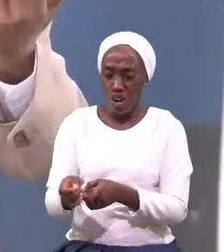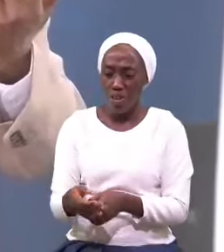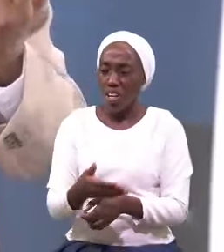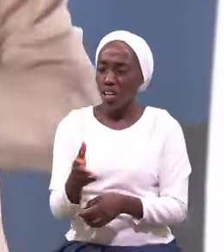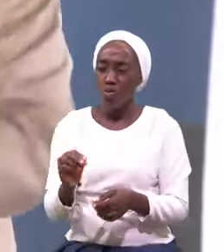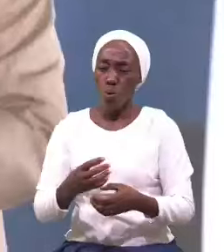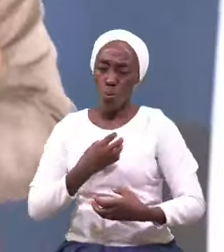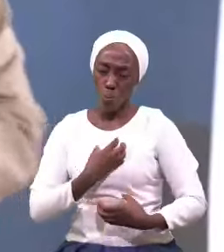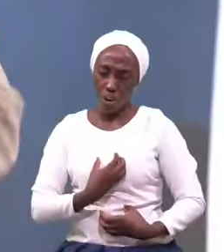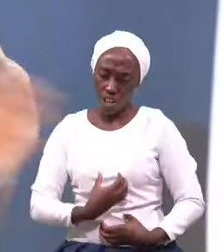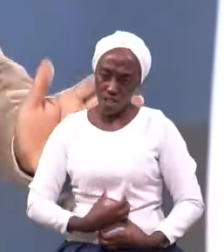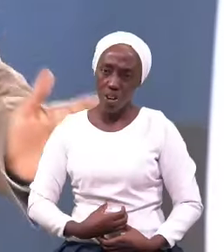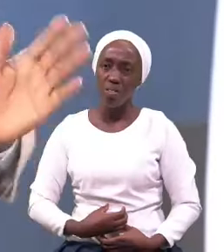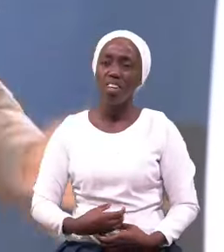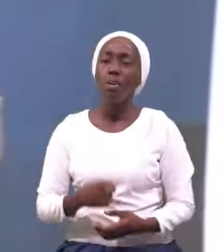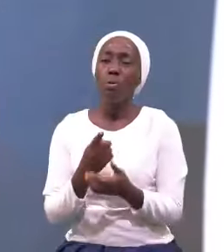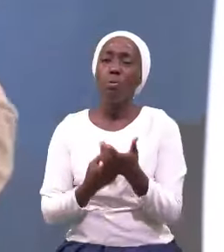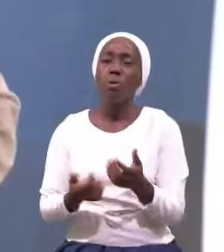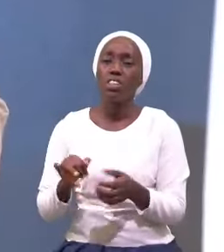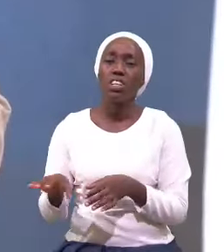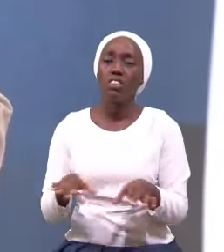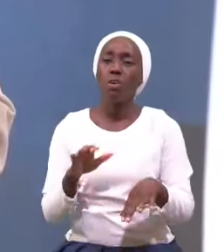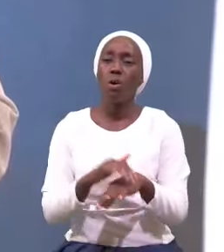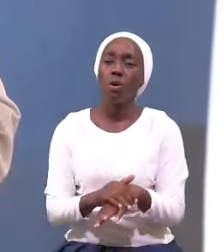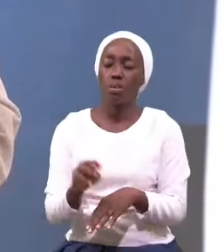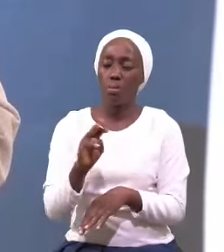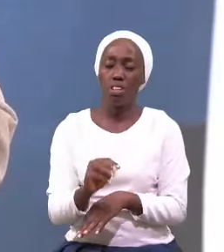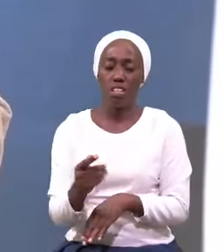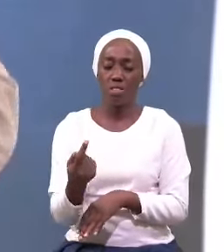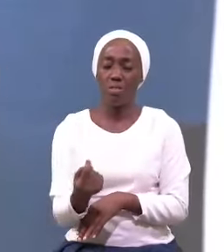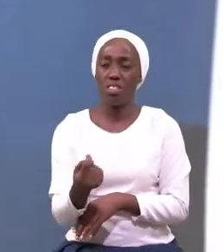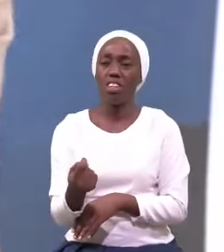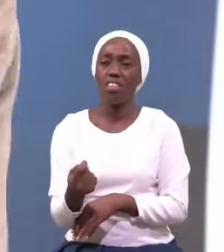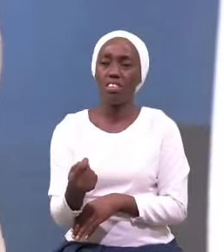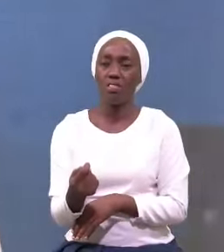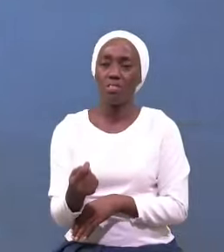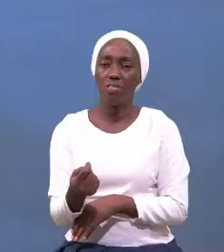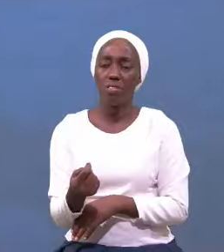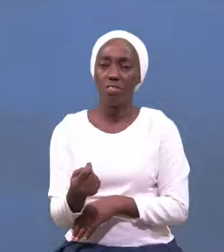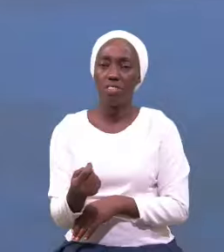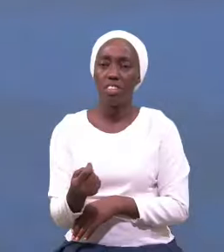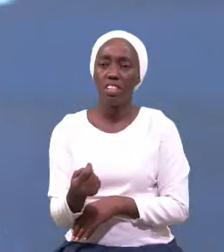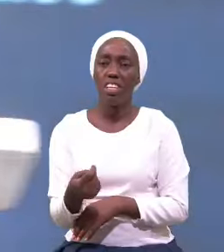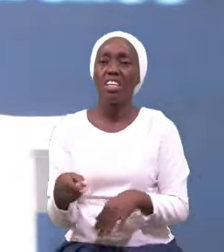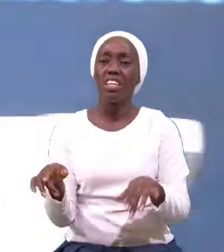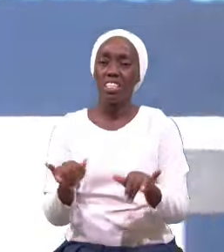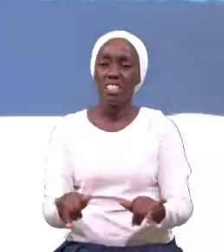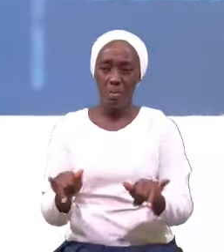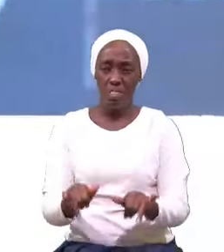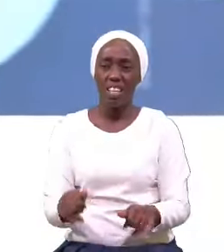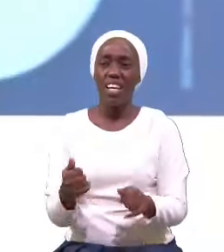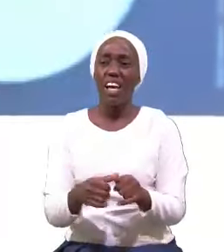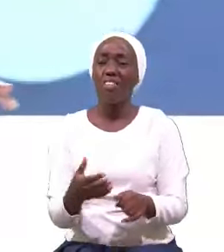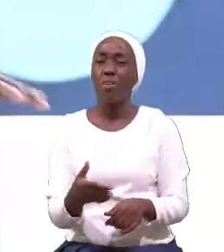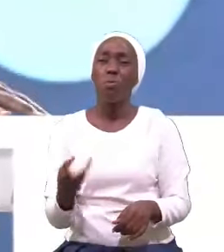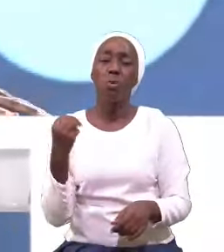passion. And what they did on Monday, they did on Tuesday. Every day was like every